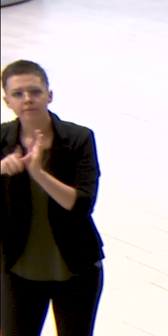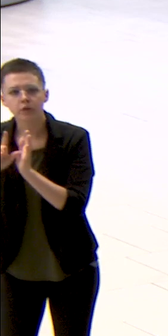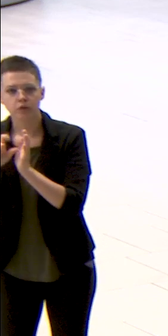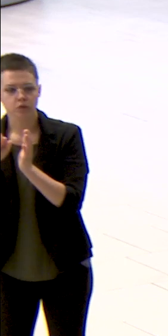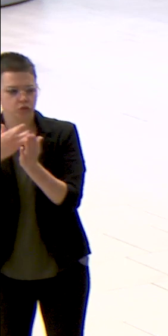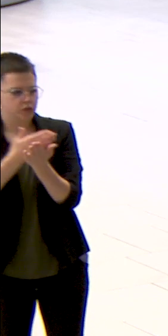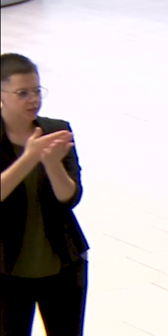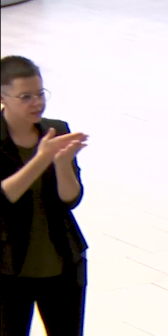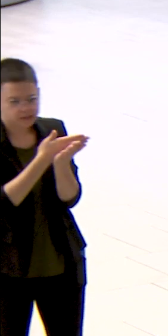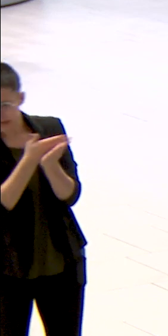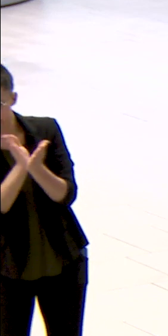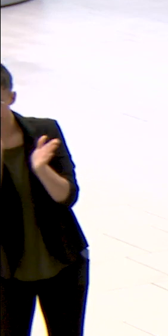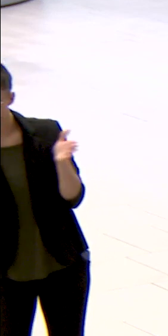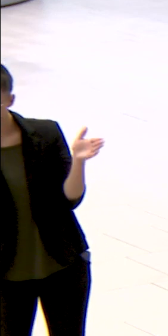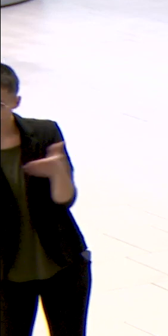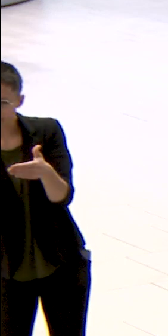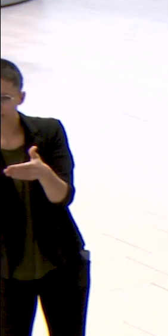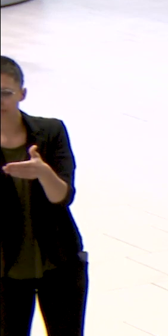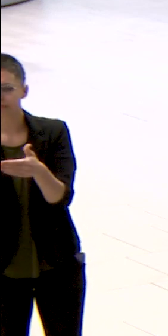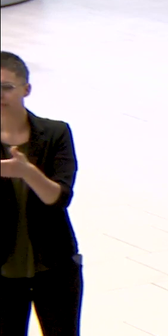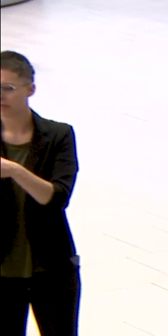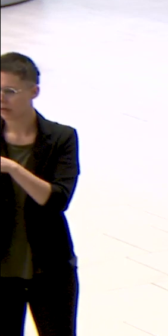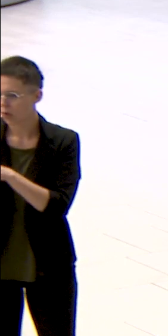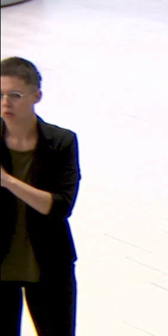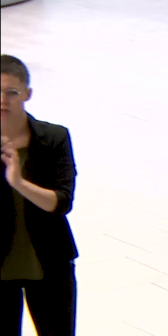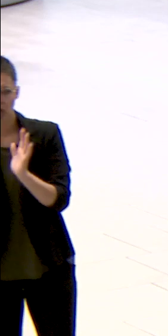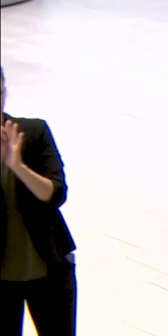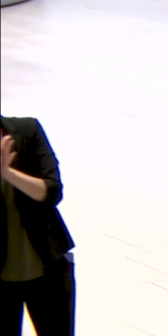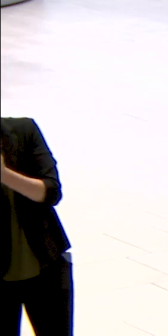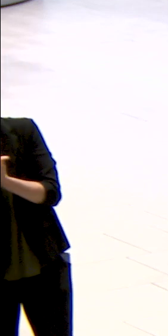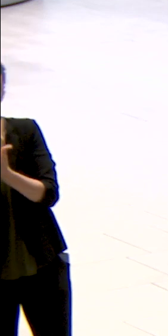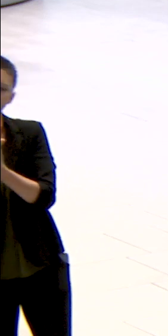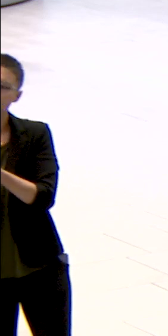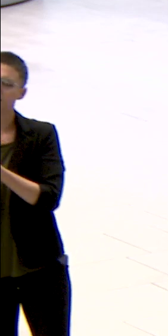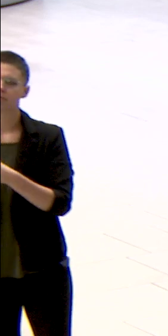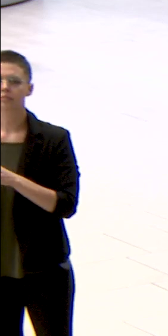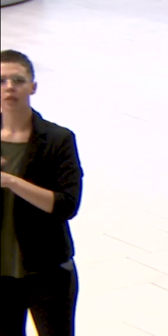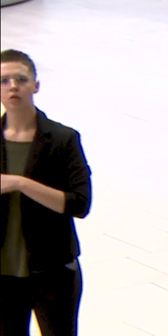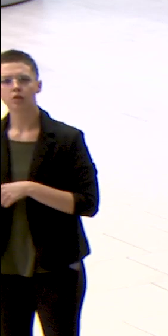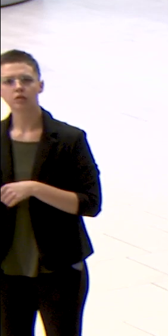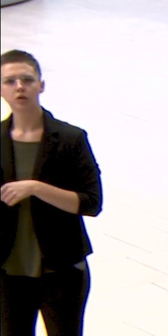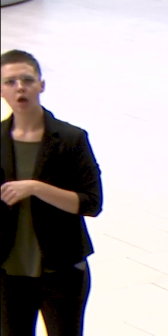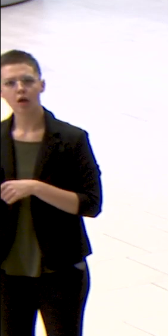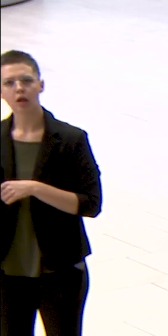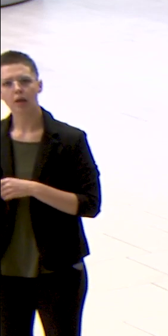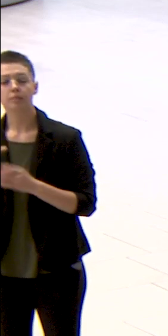or build, you know, integrate identity and cultural branding as part of their startup sort of communications or marketing plans?